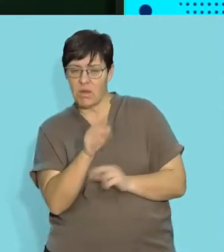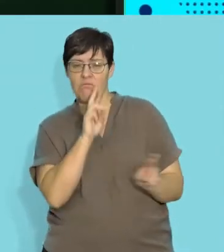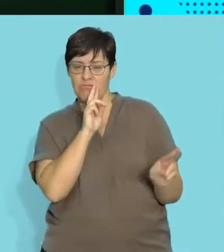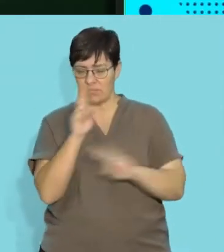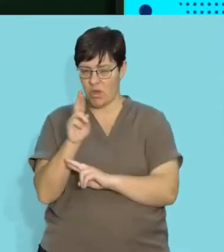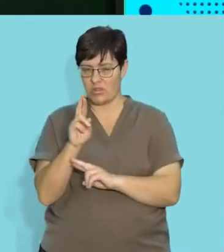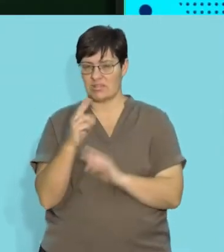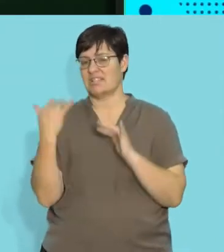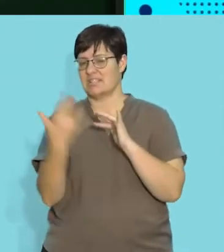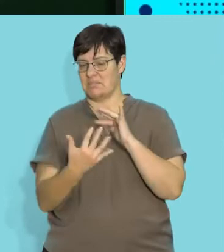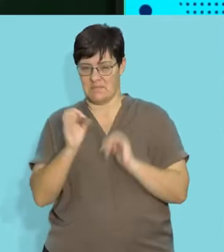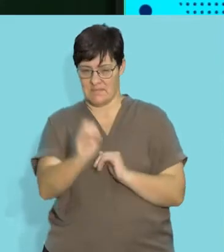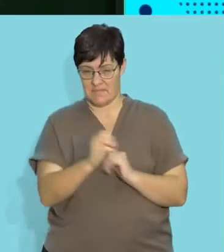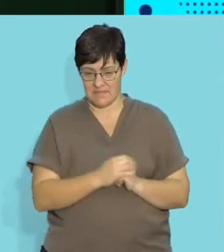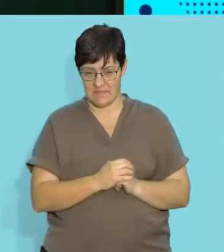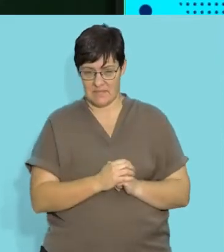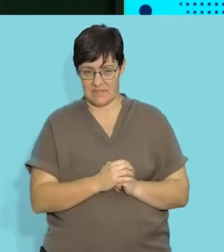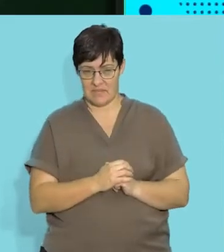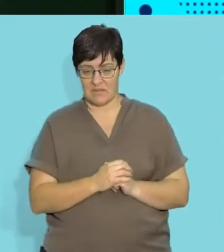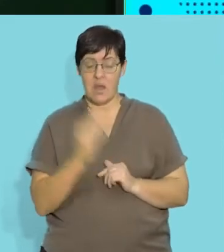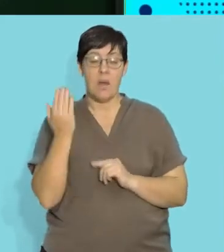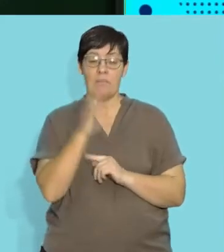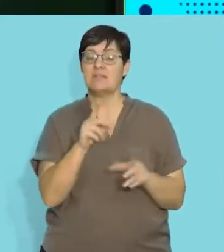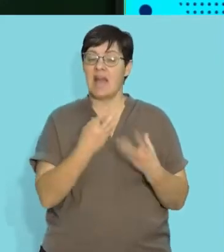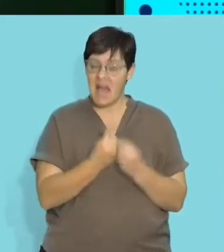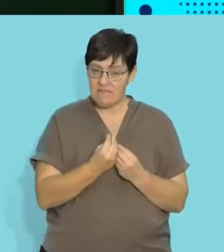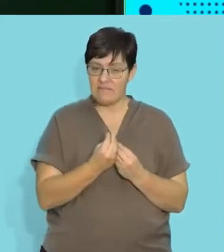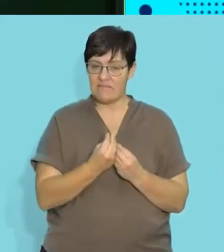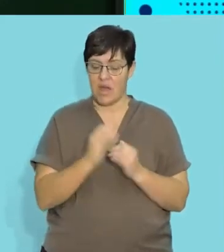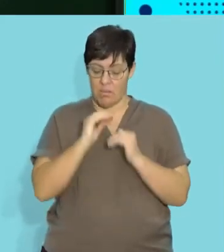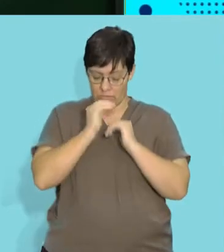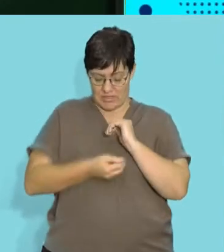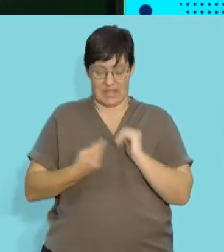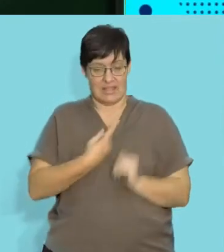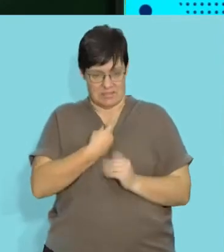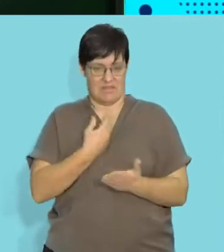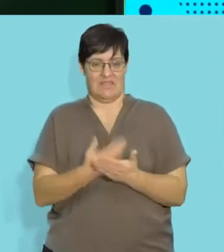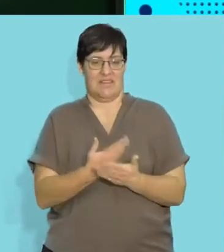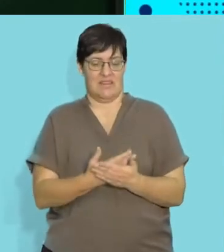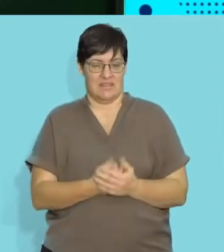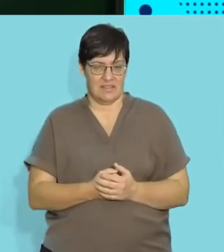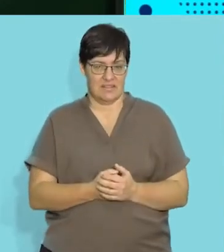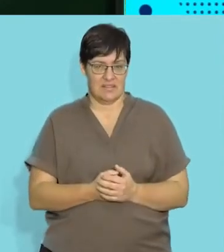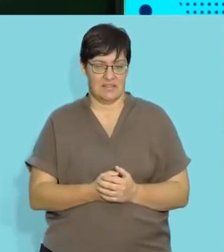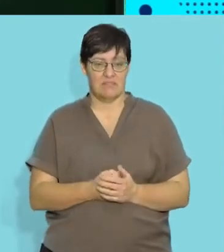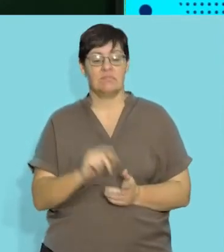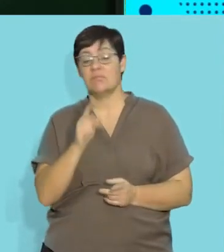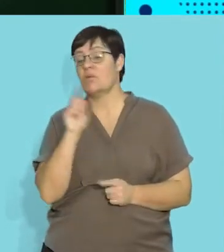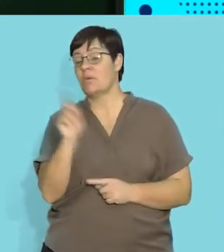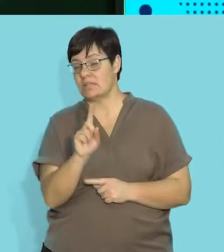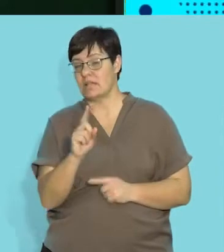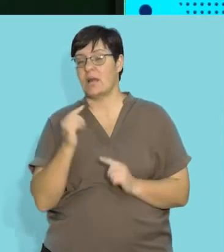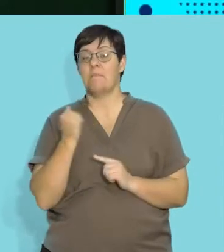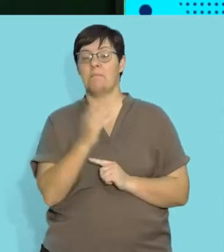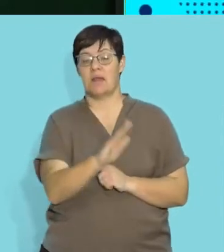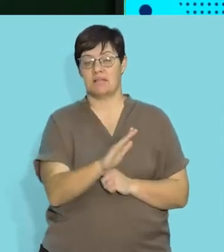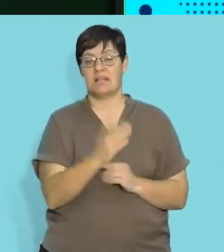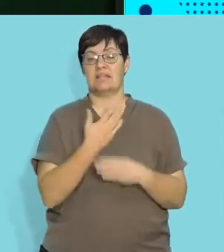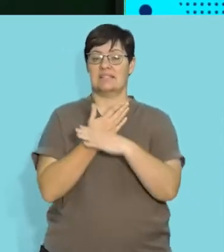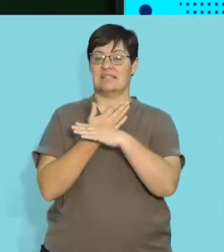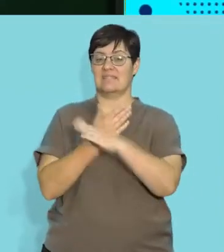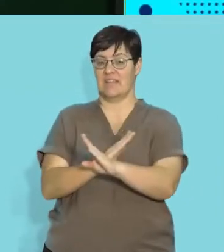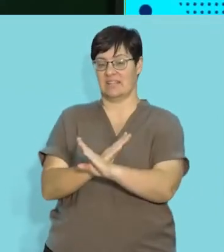stimuli. It's important that we recognize that plants also have a mechanism of protecting themselves, and so we refer to that as